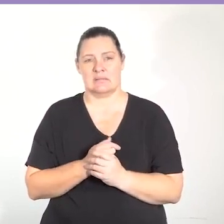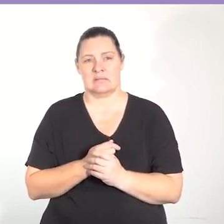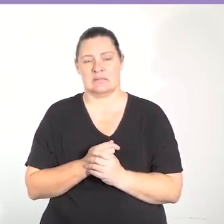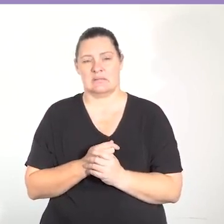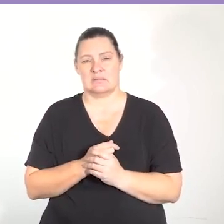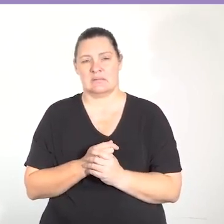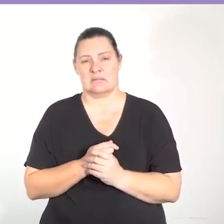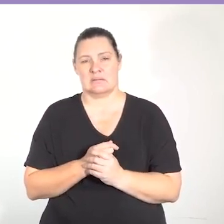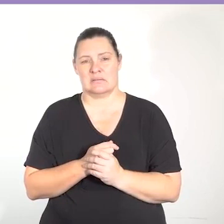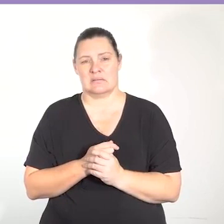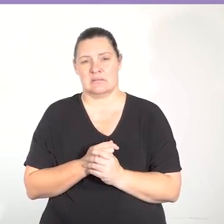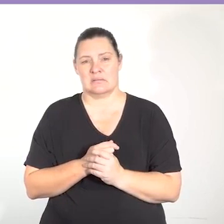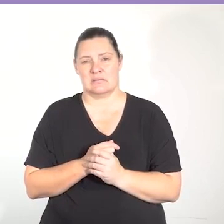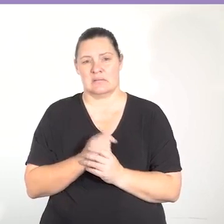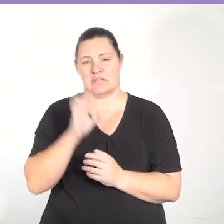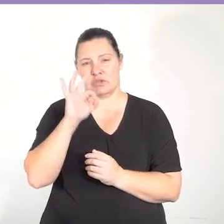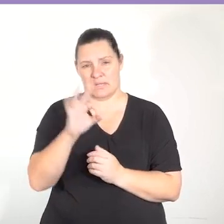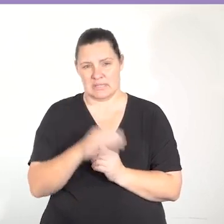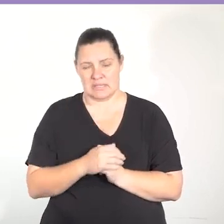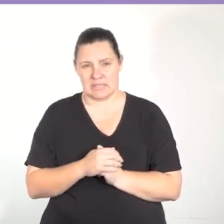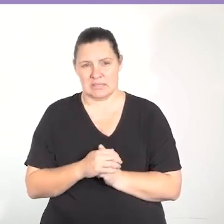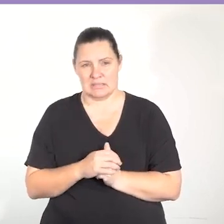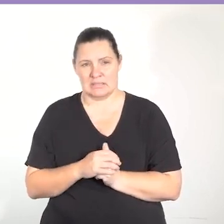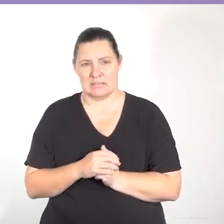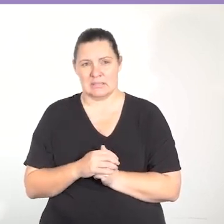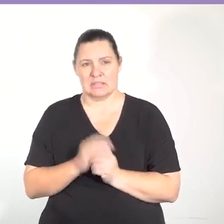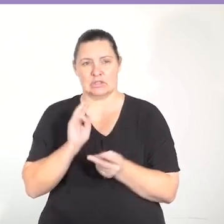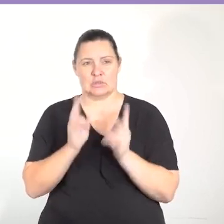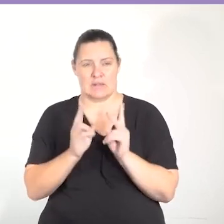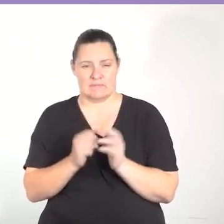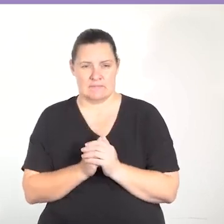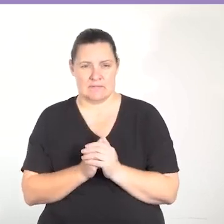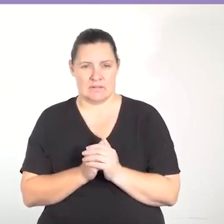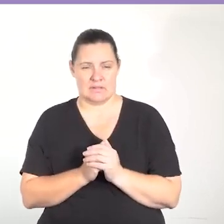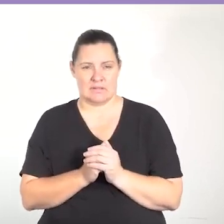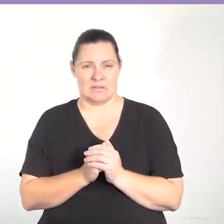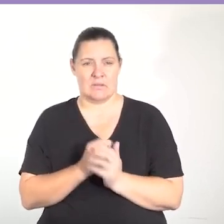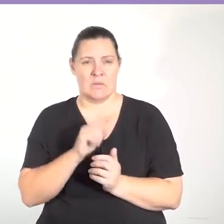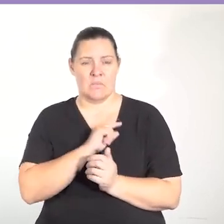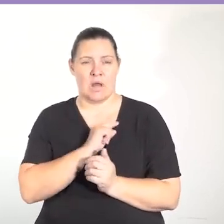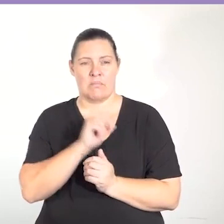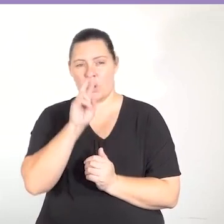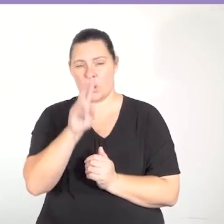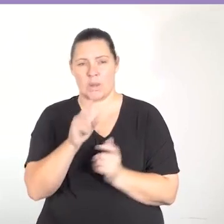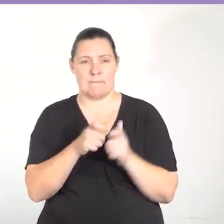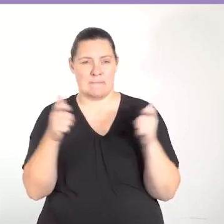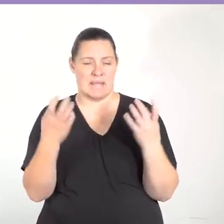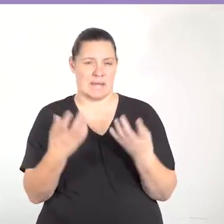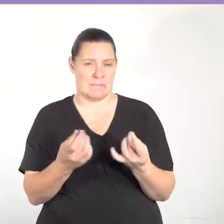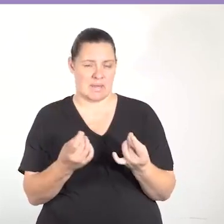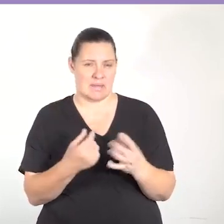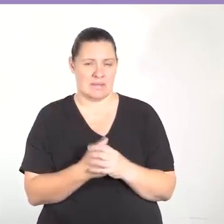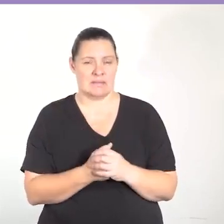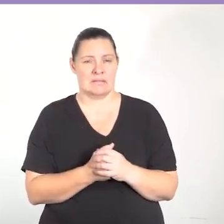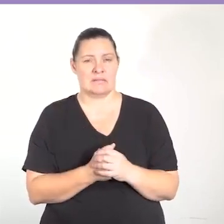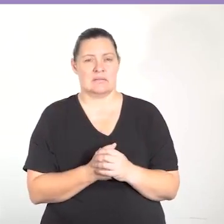to see it easier, let's start with 4 multiplied by 3. So 4 multiplied by 3 is 12. But because I am looking for a big